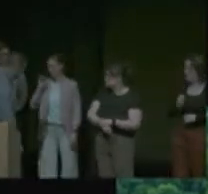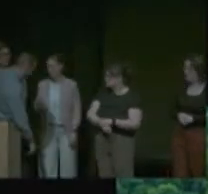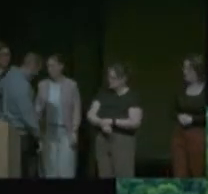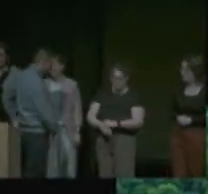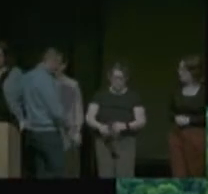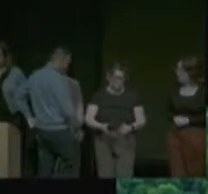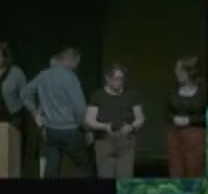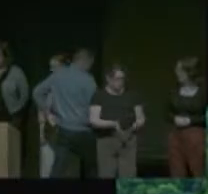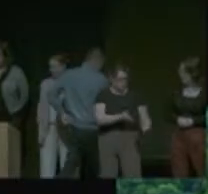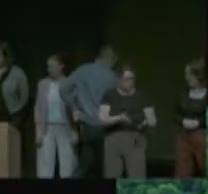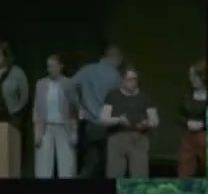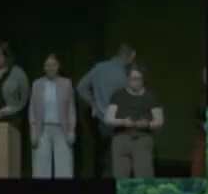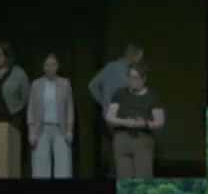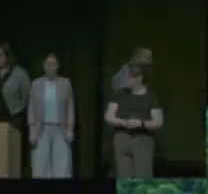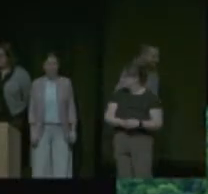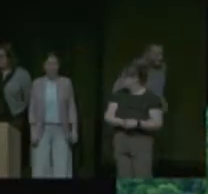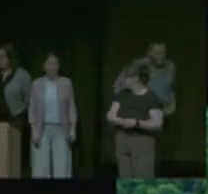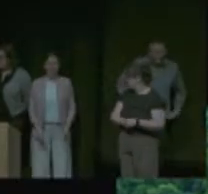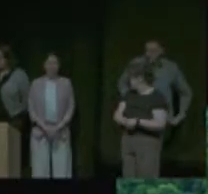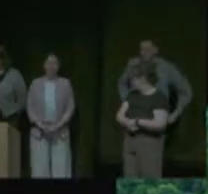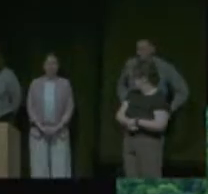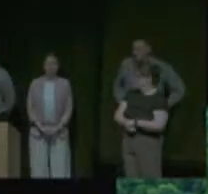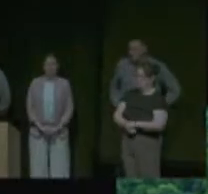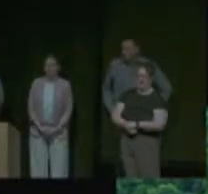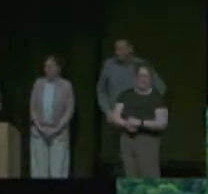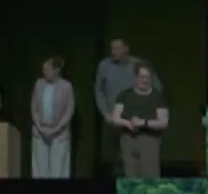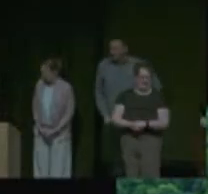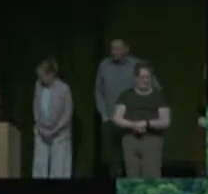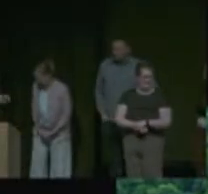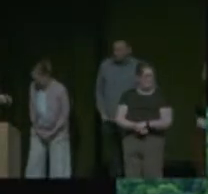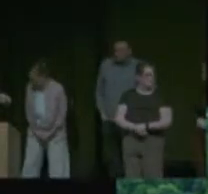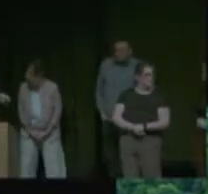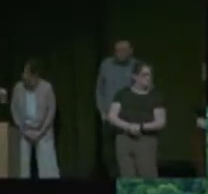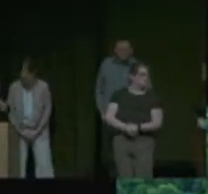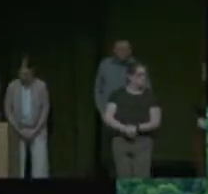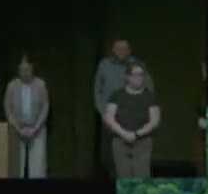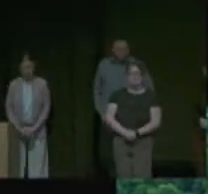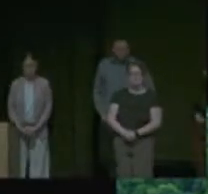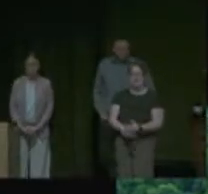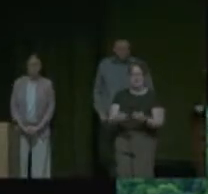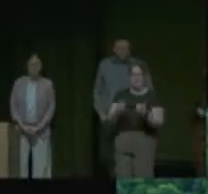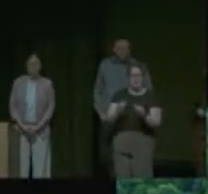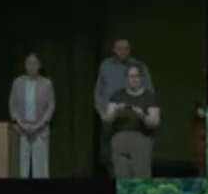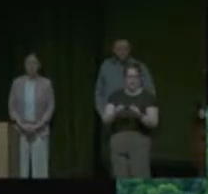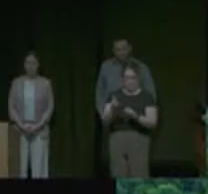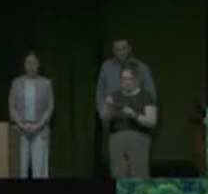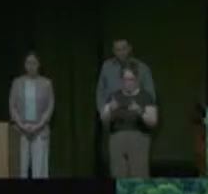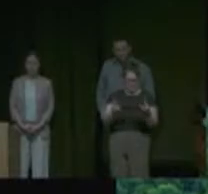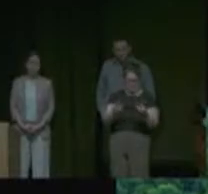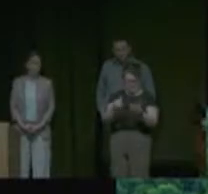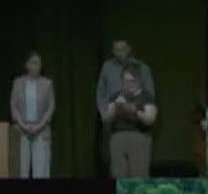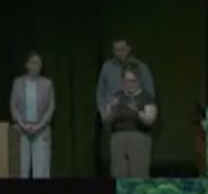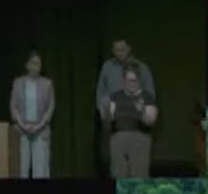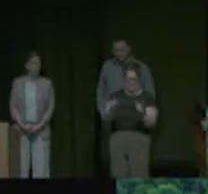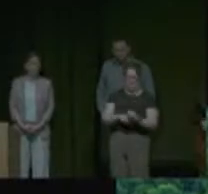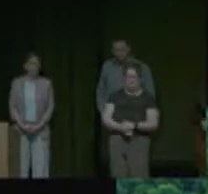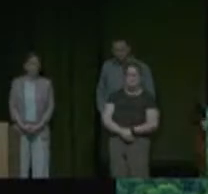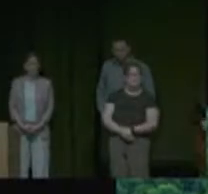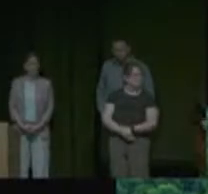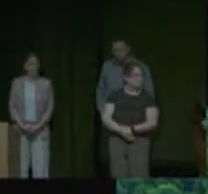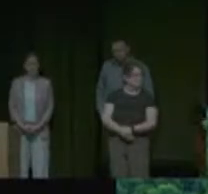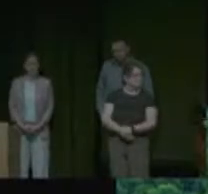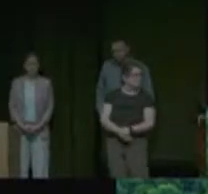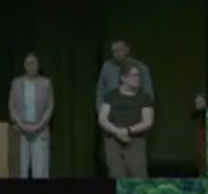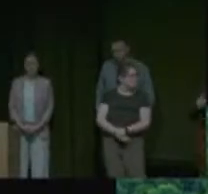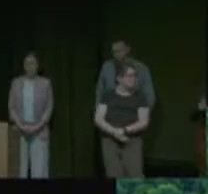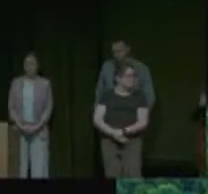All right, I'll try to go right, left, or center here. All right, thank you for